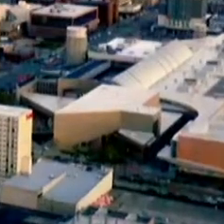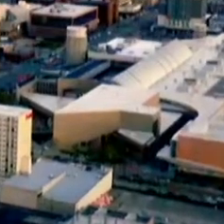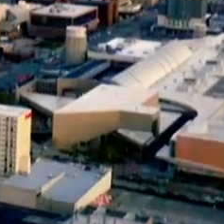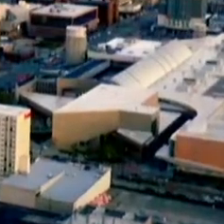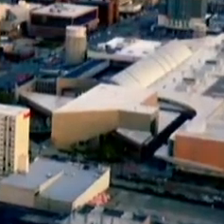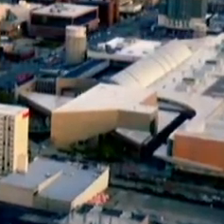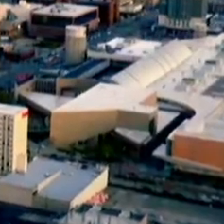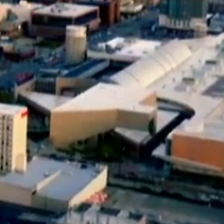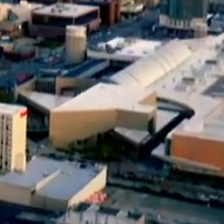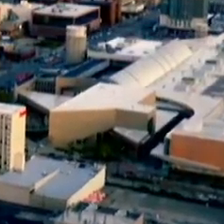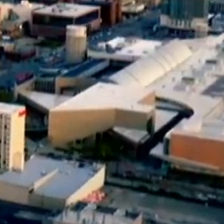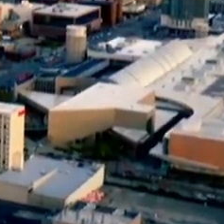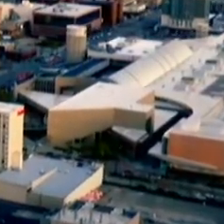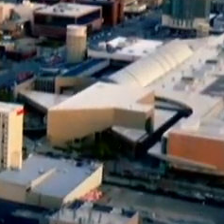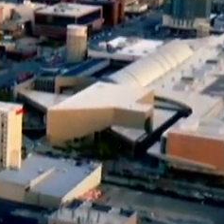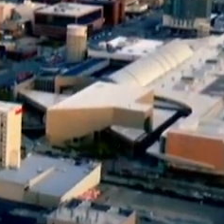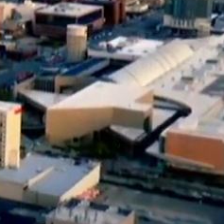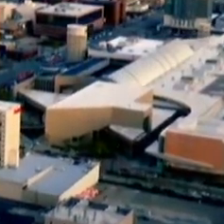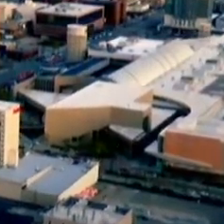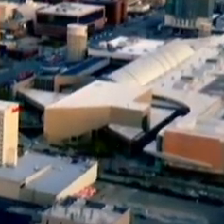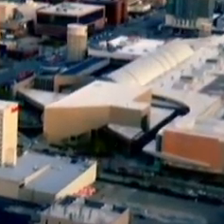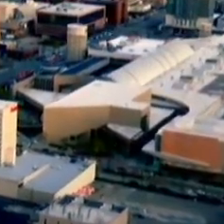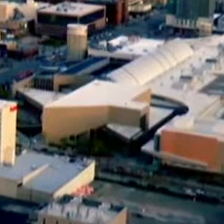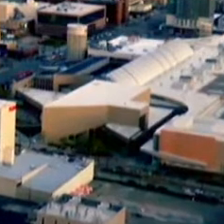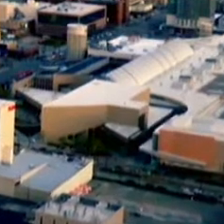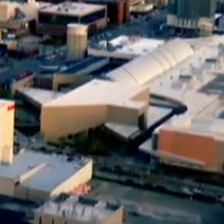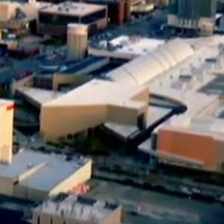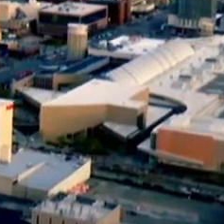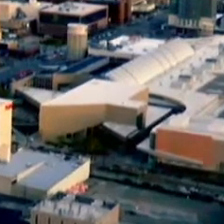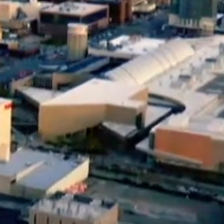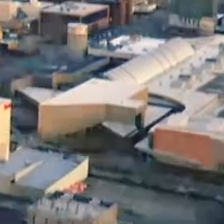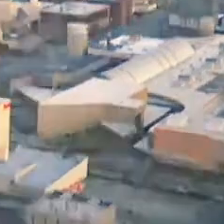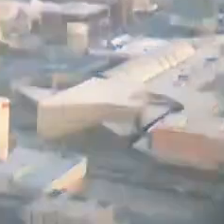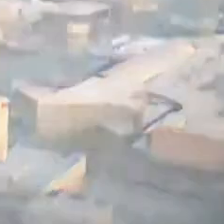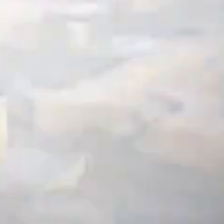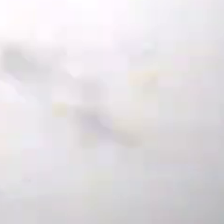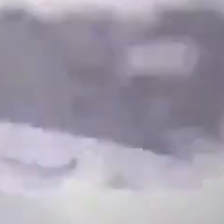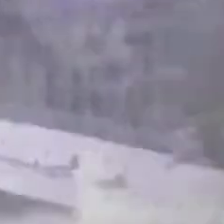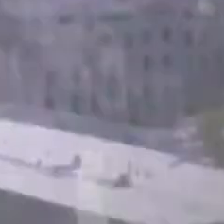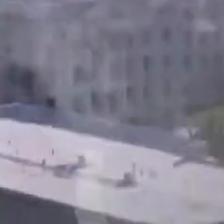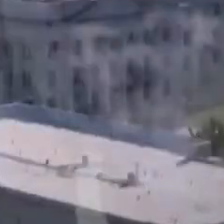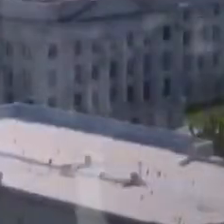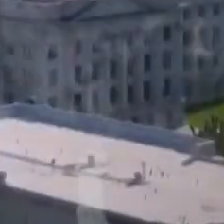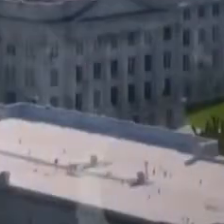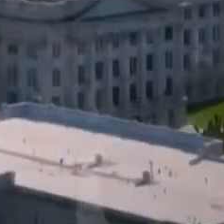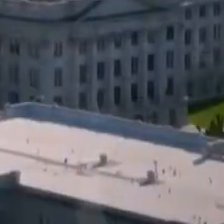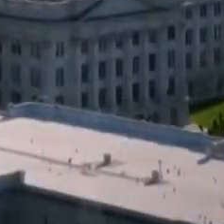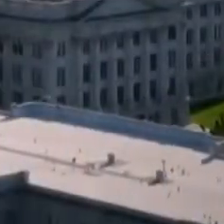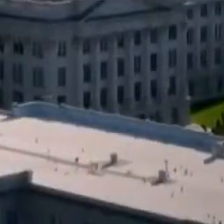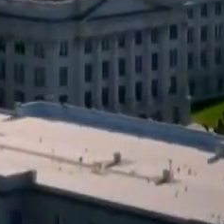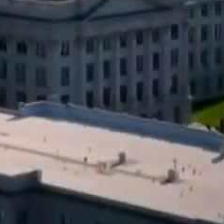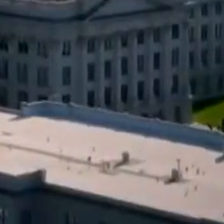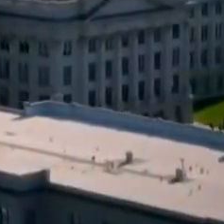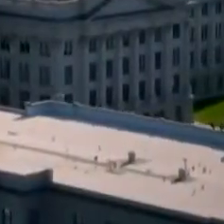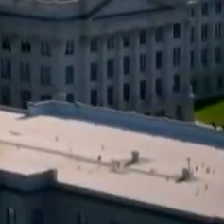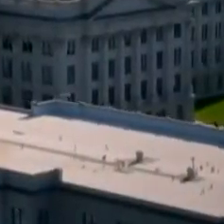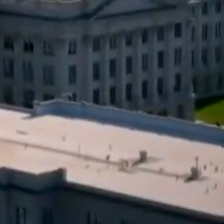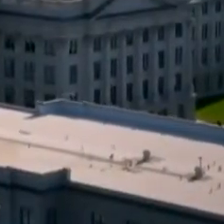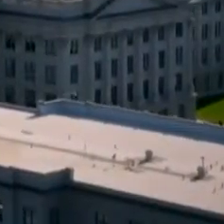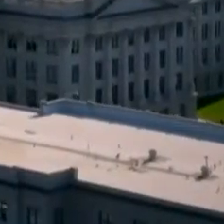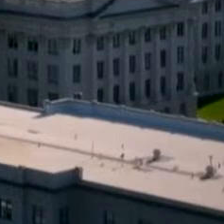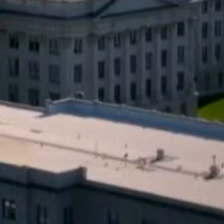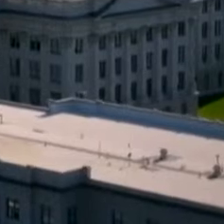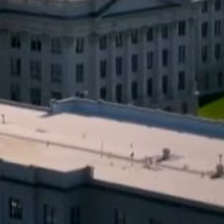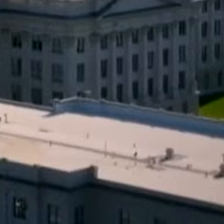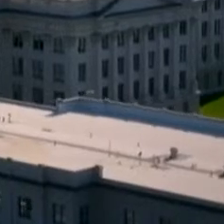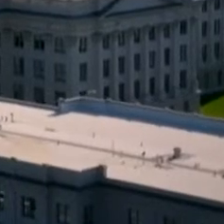frame? Your painting might just look a lot like Salt Lake City, a place we know affectionately